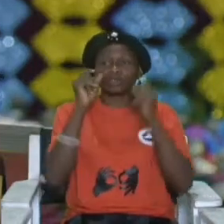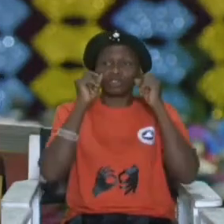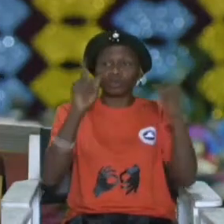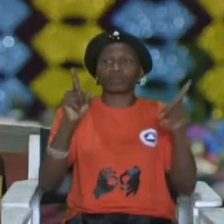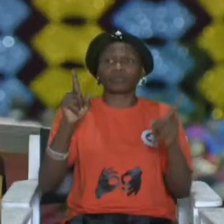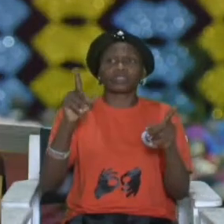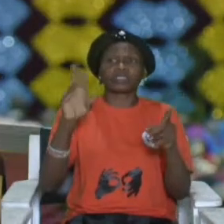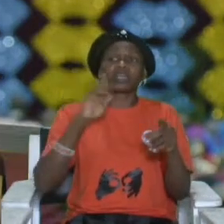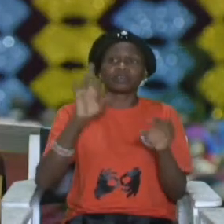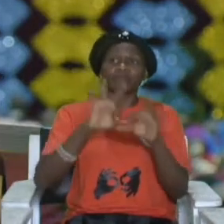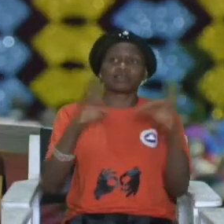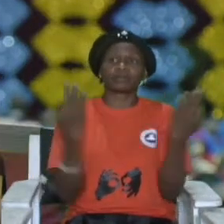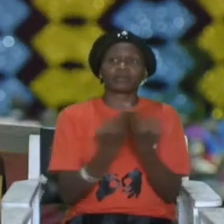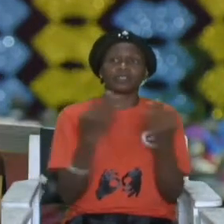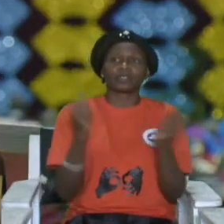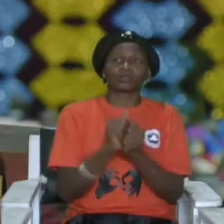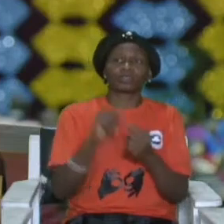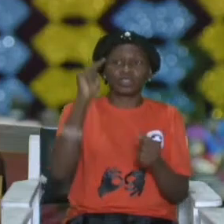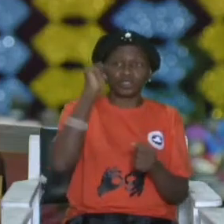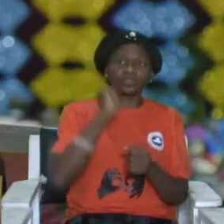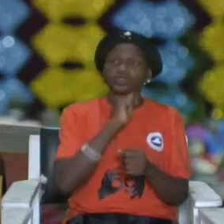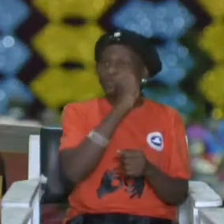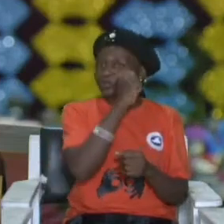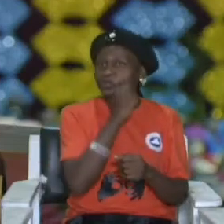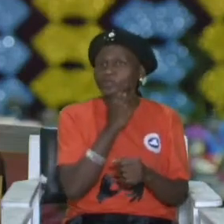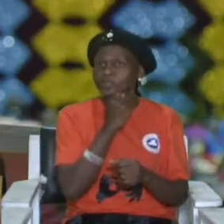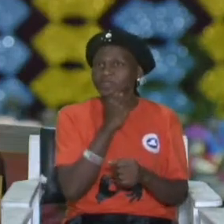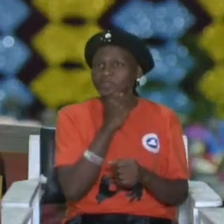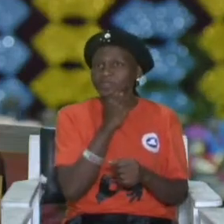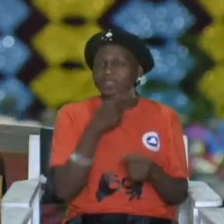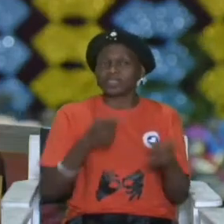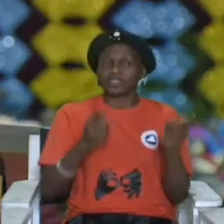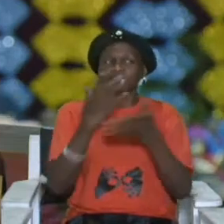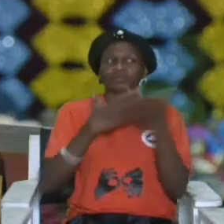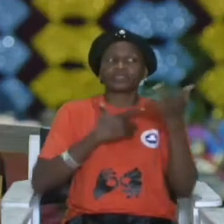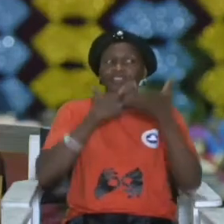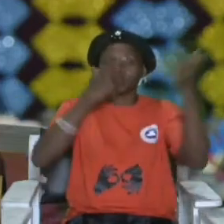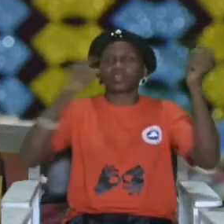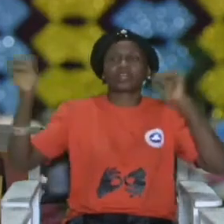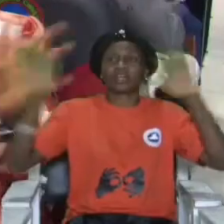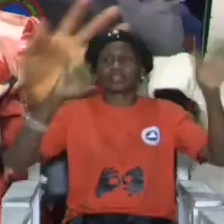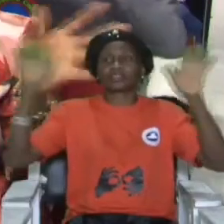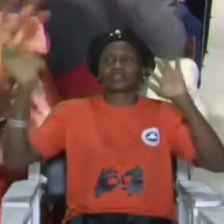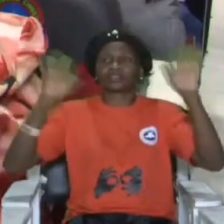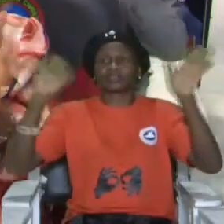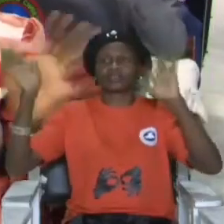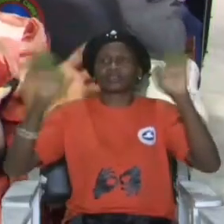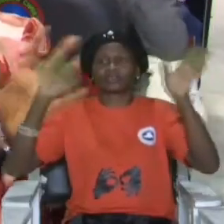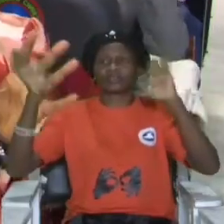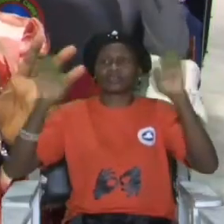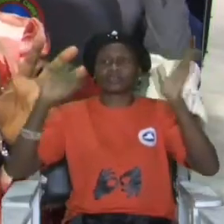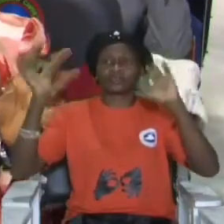a family with a set of twins. Let somebody shout hallelujah.